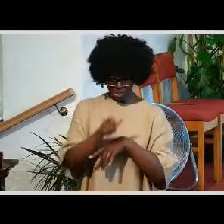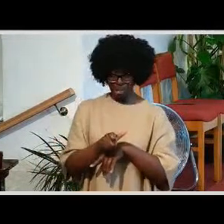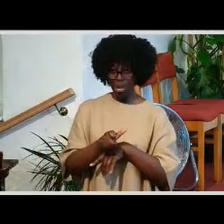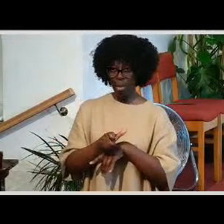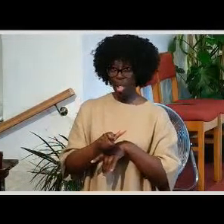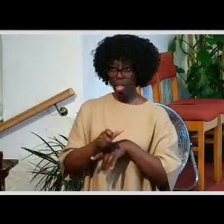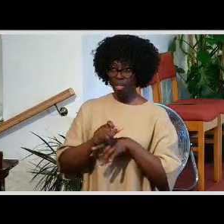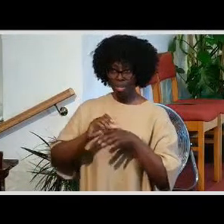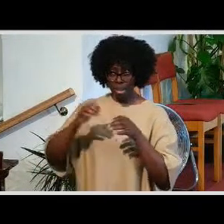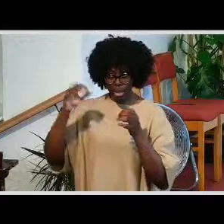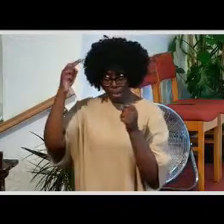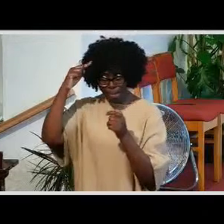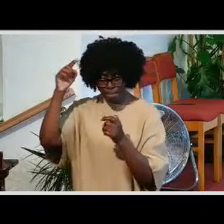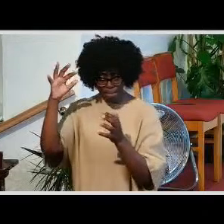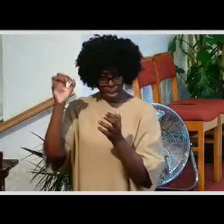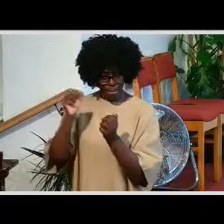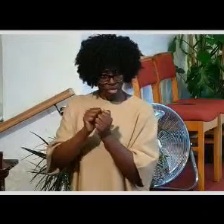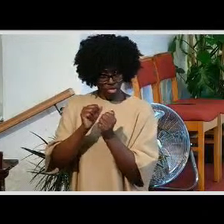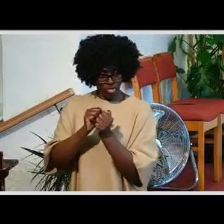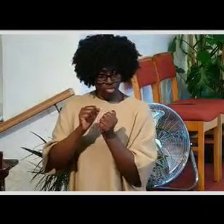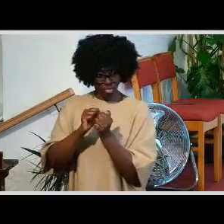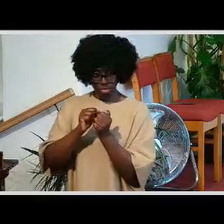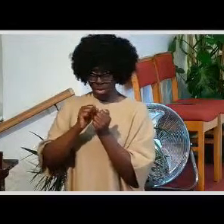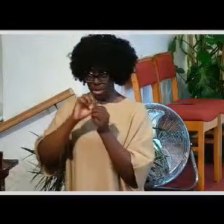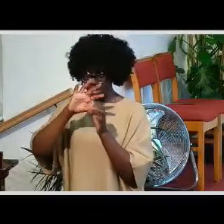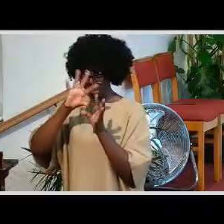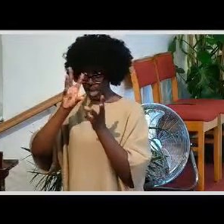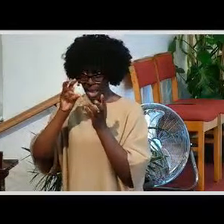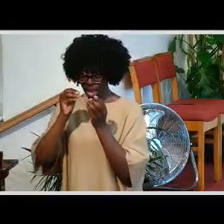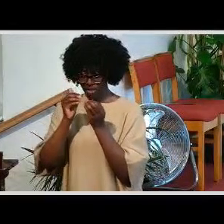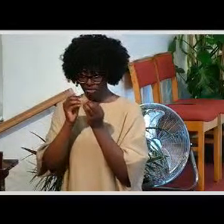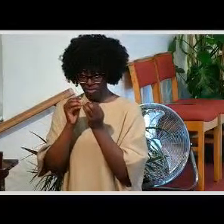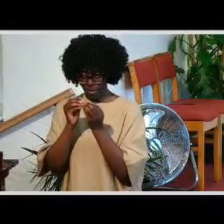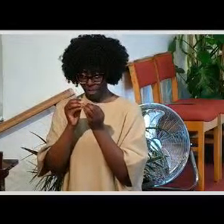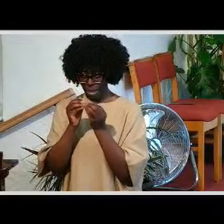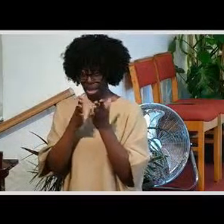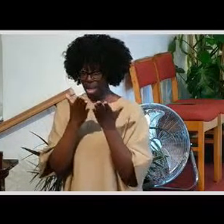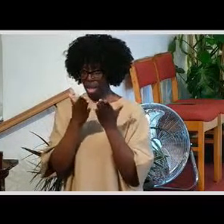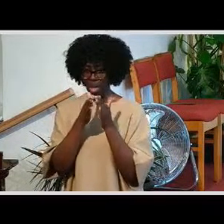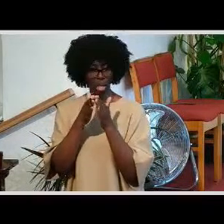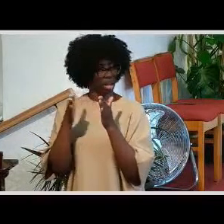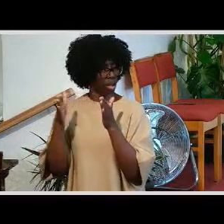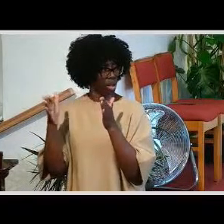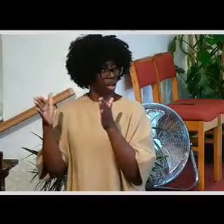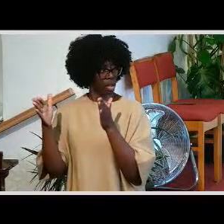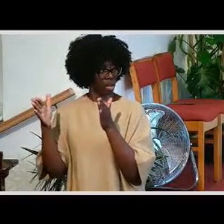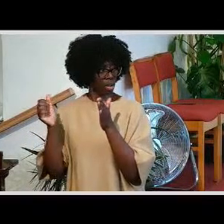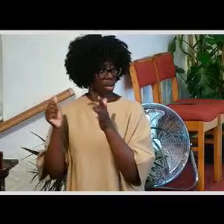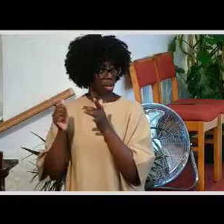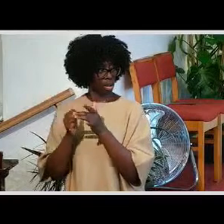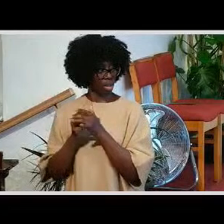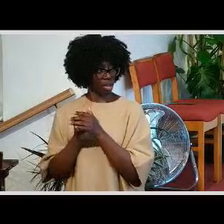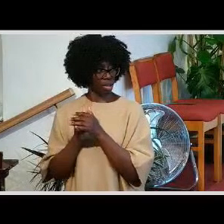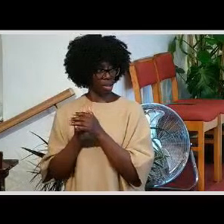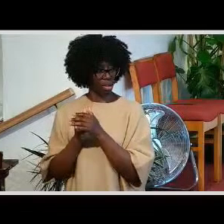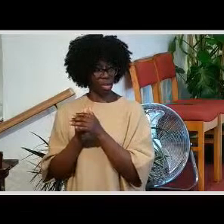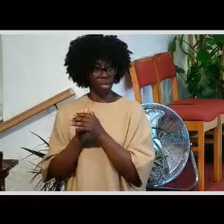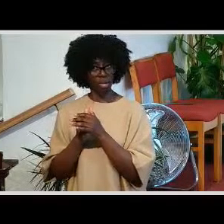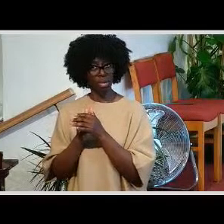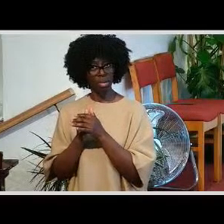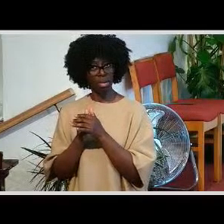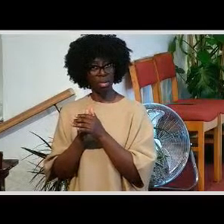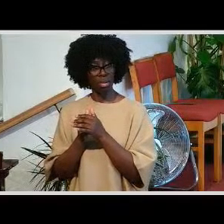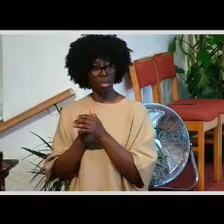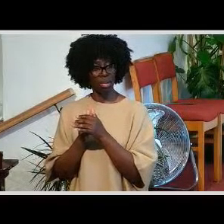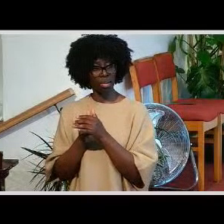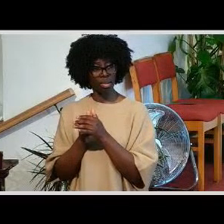on the underground. He will reel them off on every line because he knows, and I